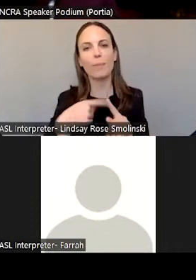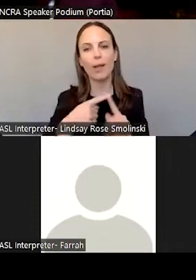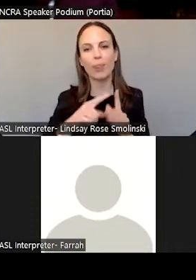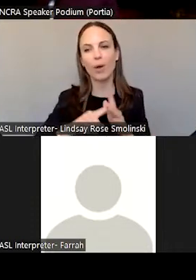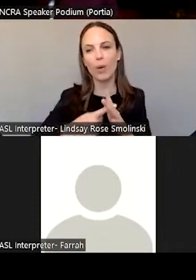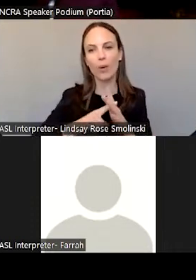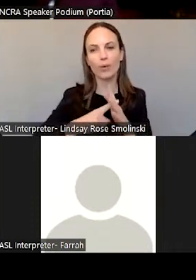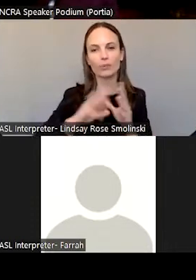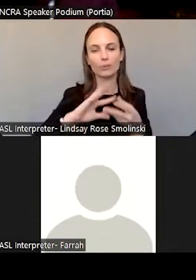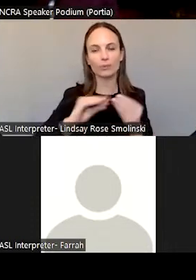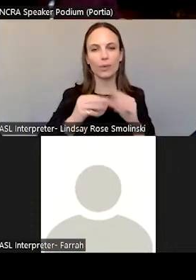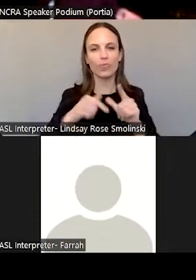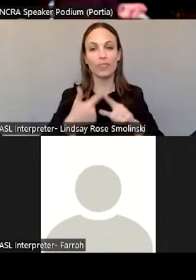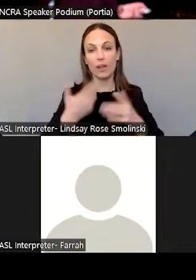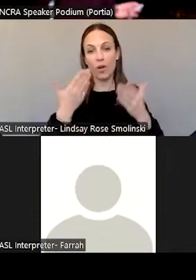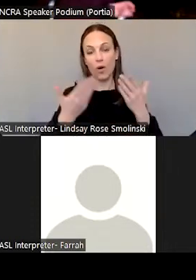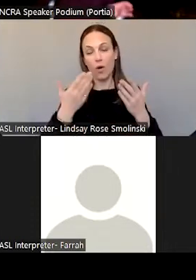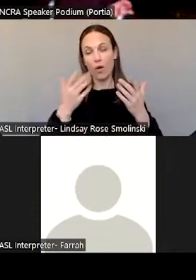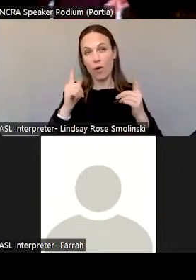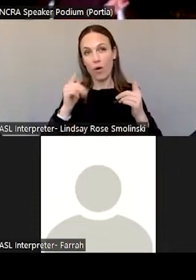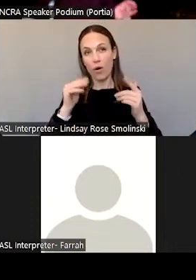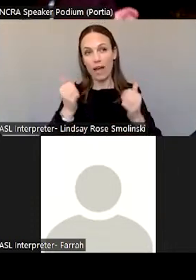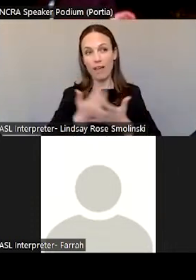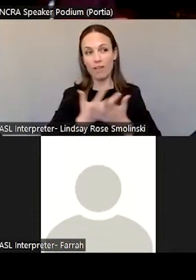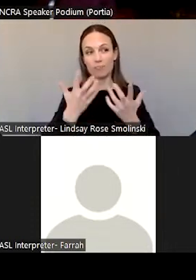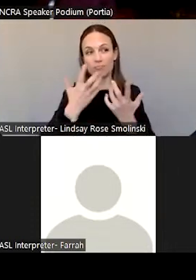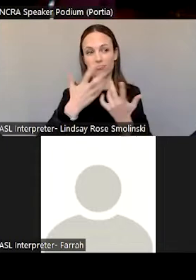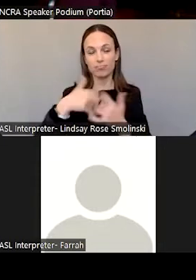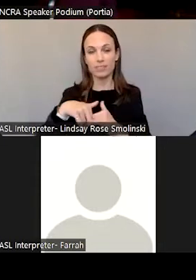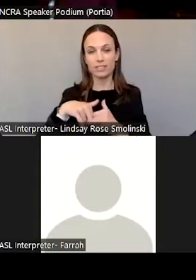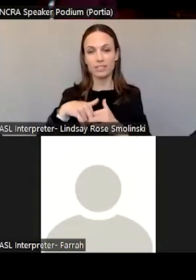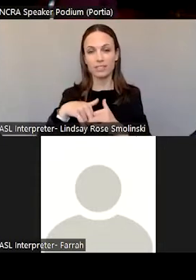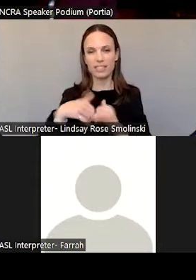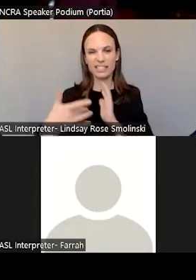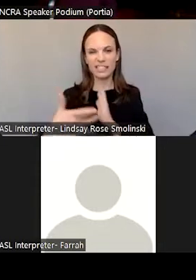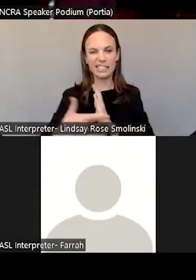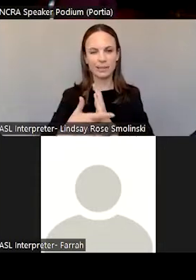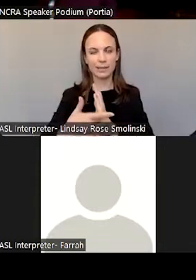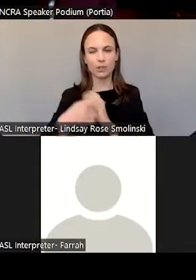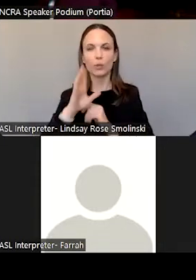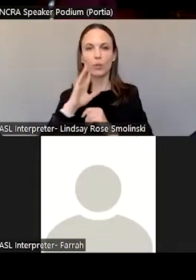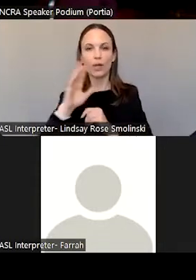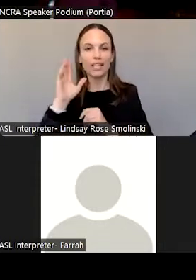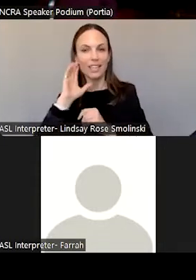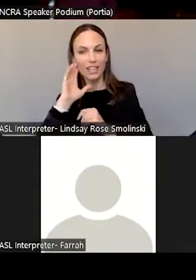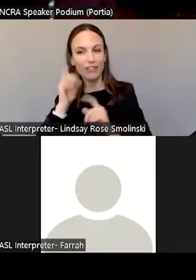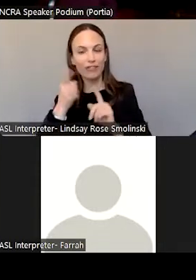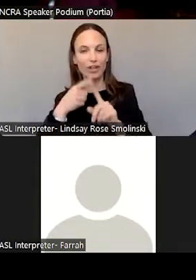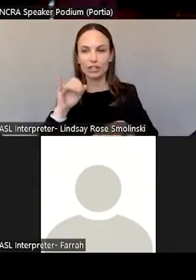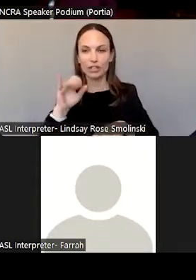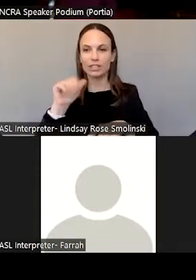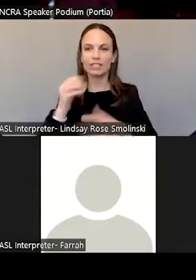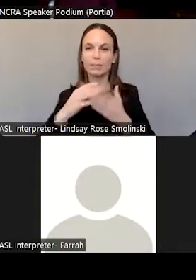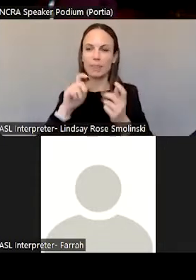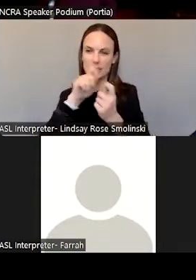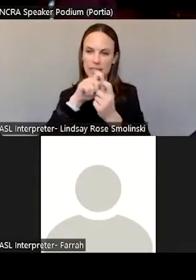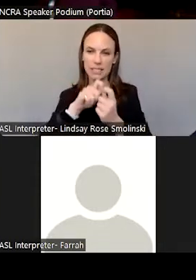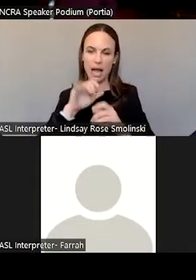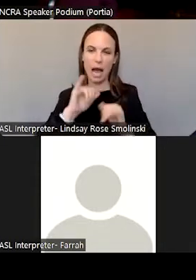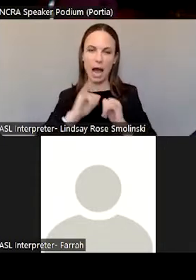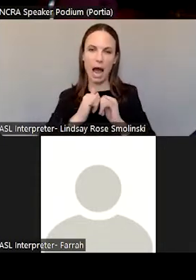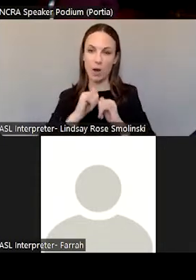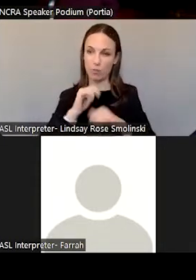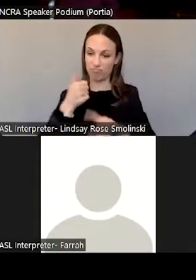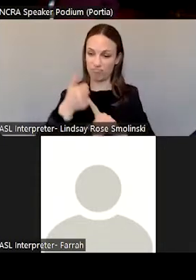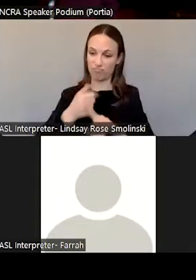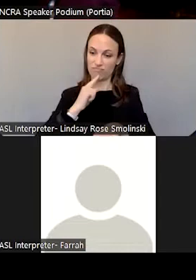story, and then hopefully if everything works out technologically, you'll get to hear from Jessica about some of the details about how it